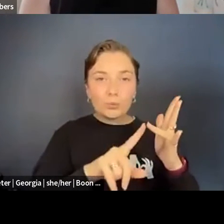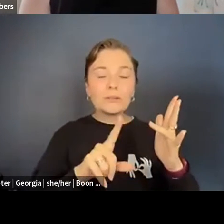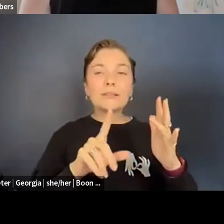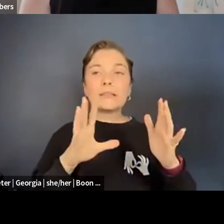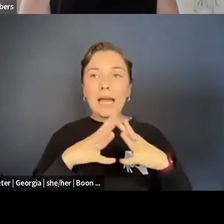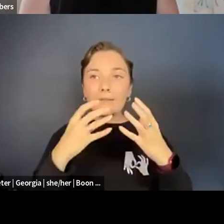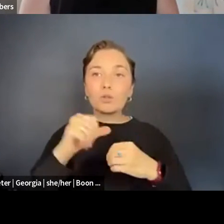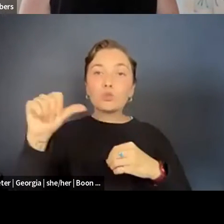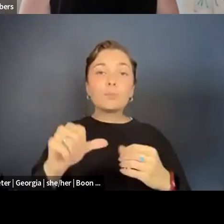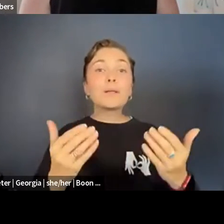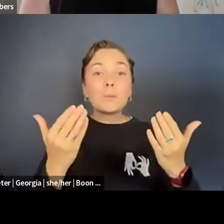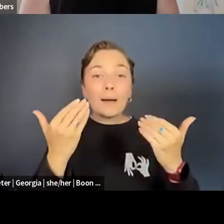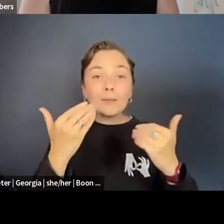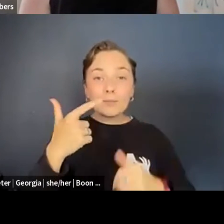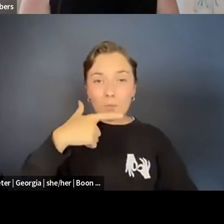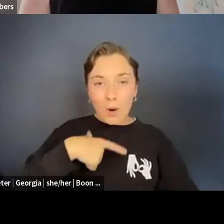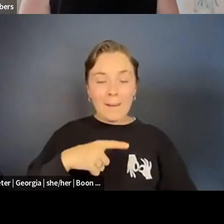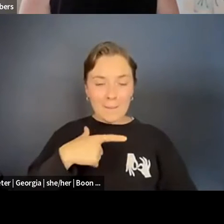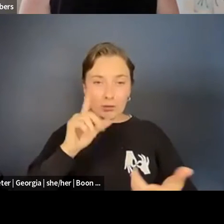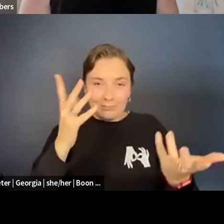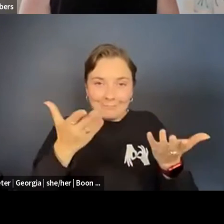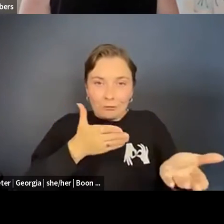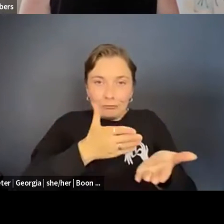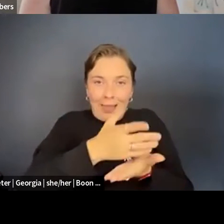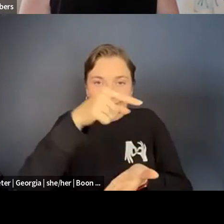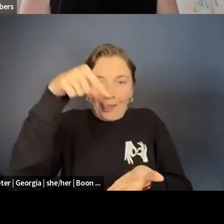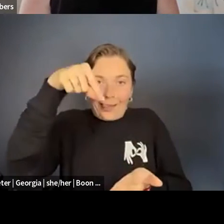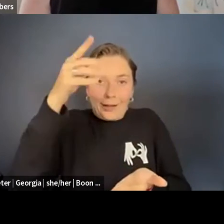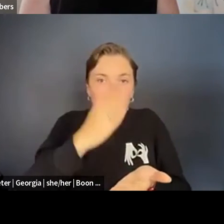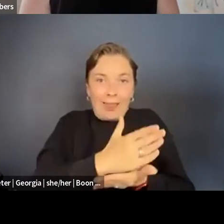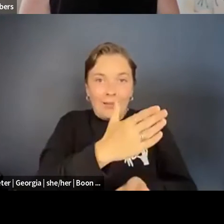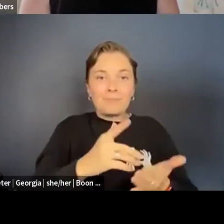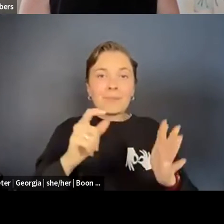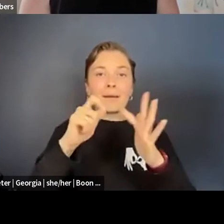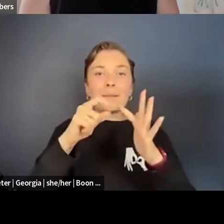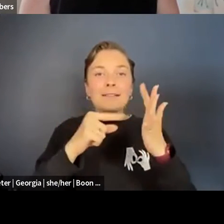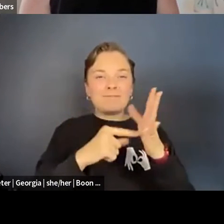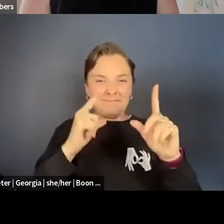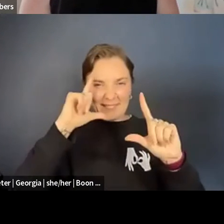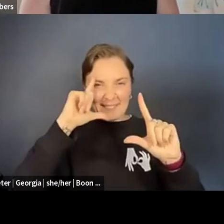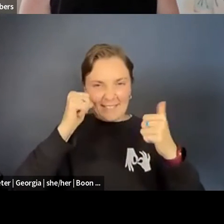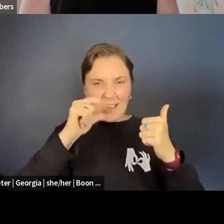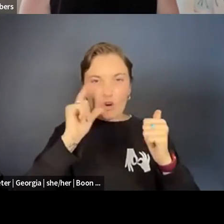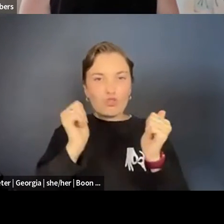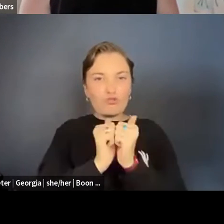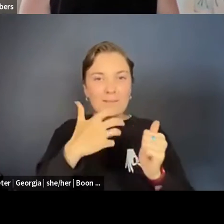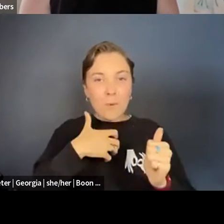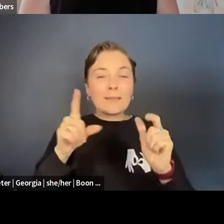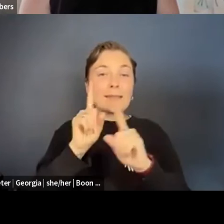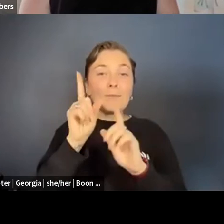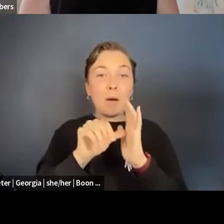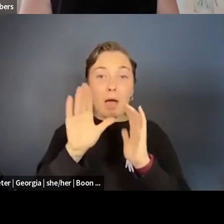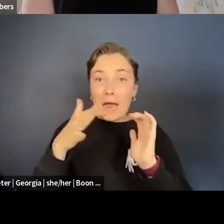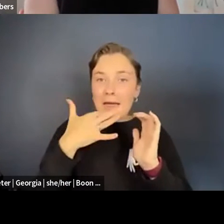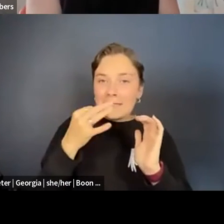should be welcome because it's real. Love it. I couldn't agree more. And while we've got you here, Zenith, I've got